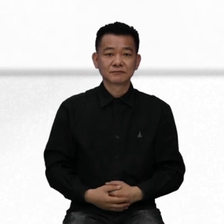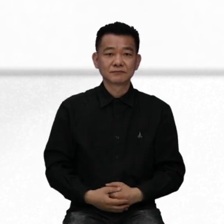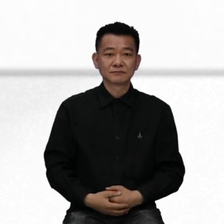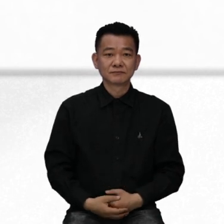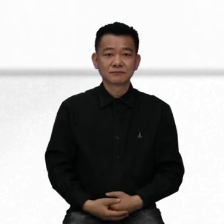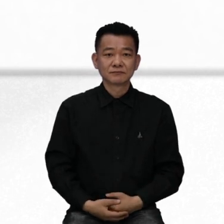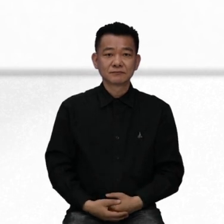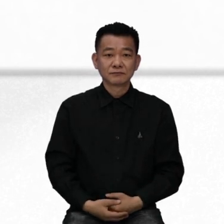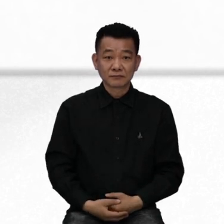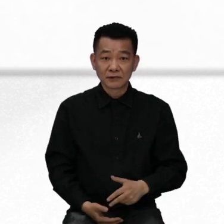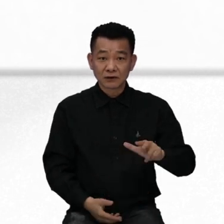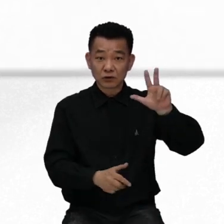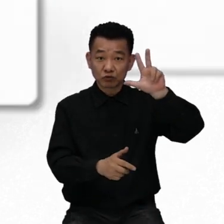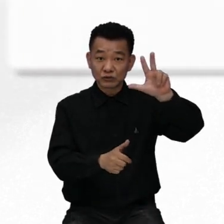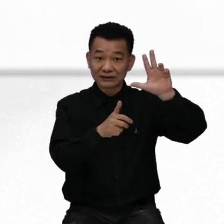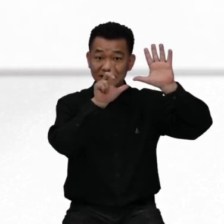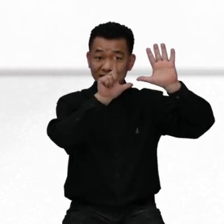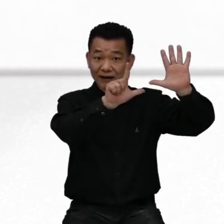the committee.